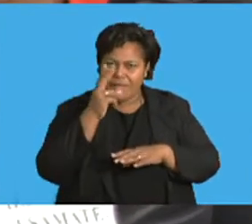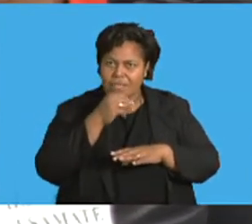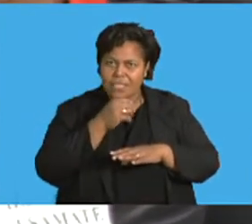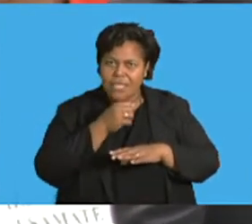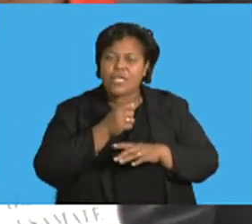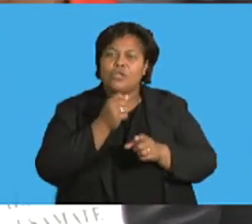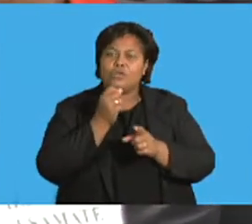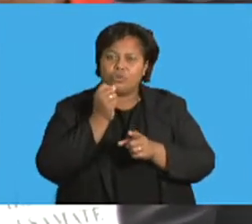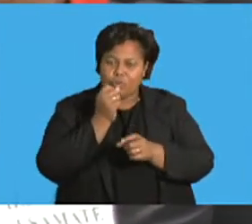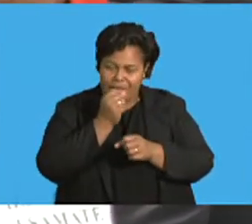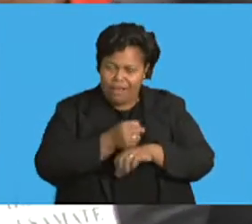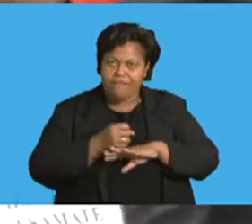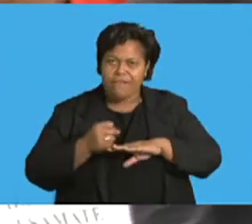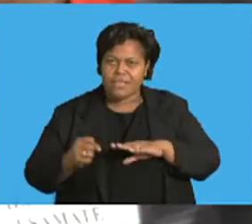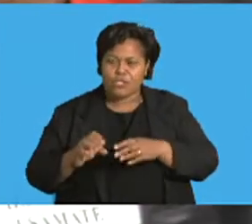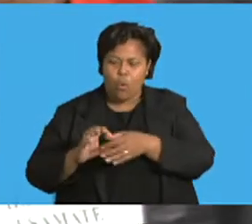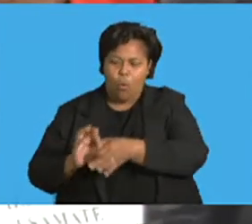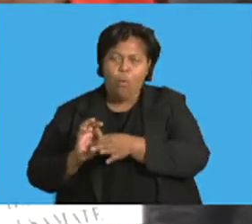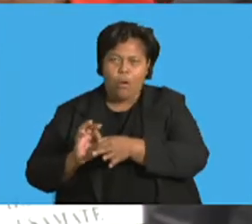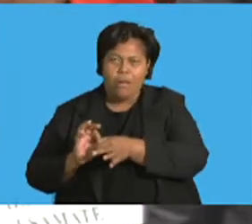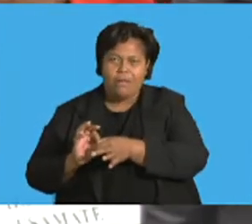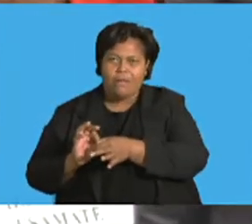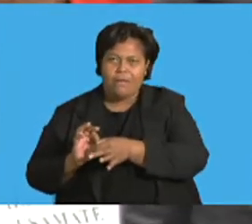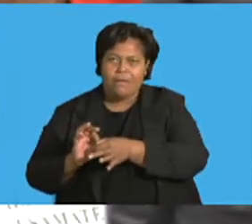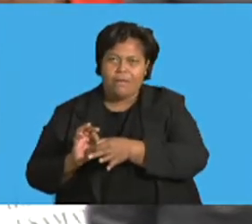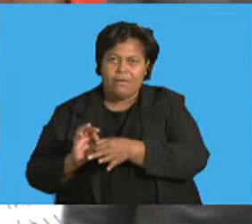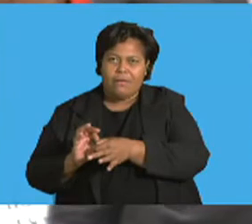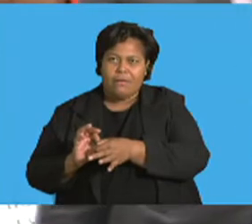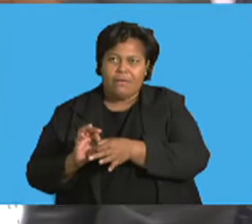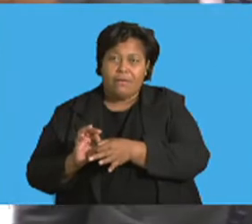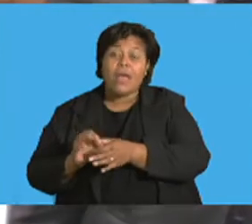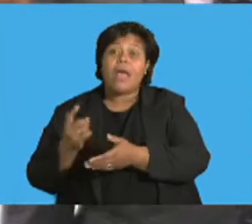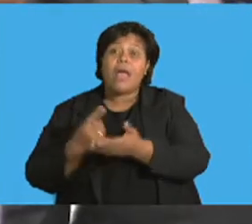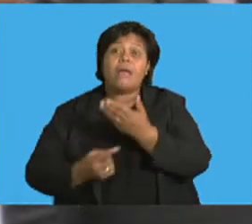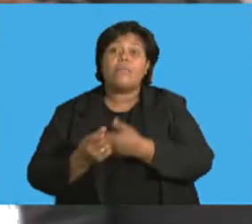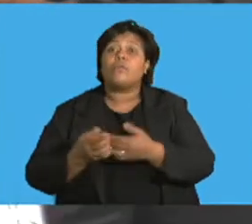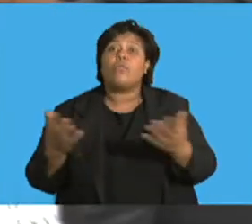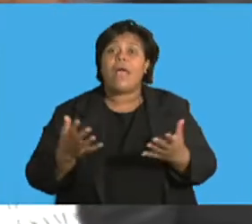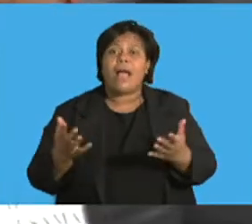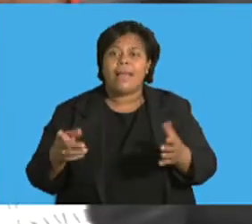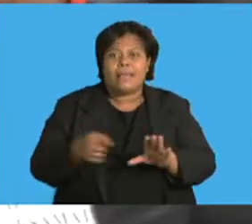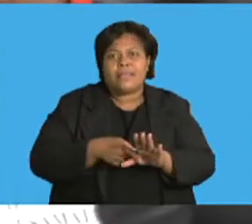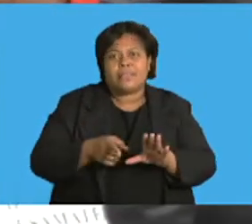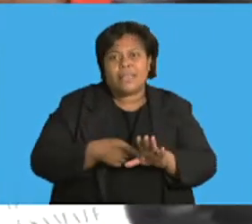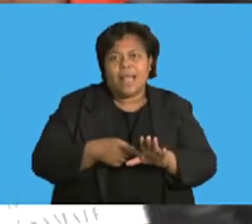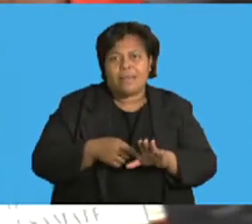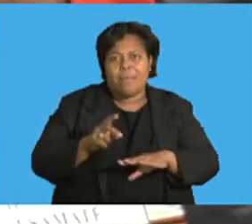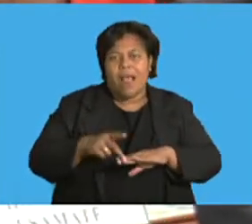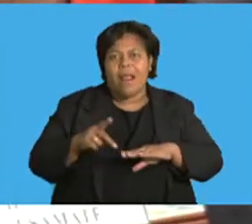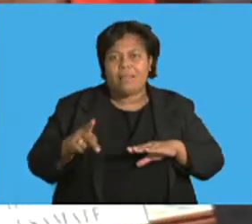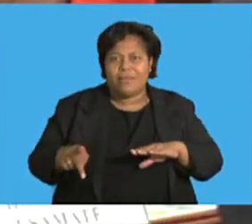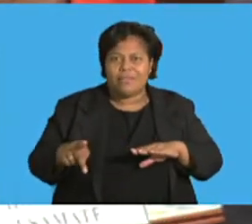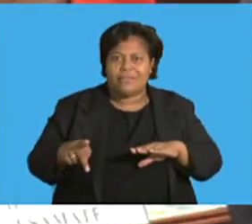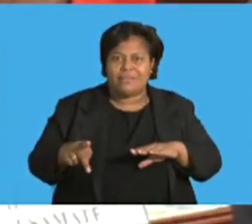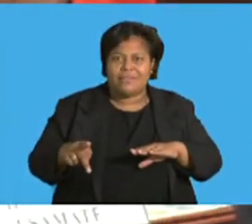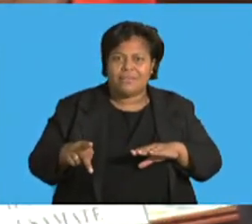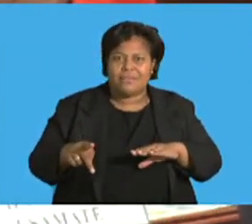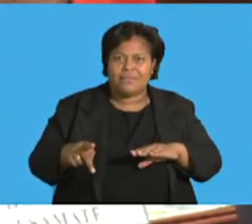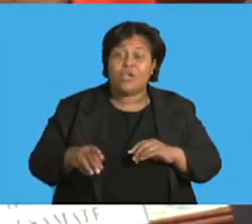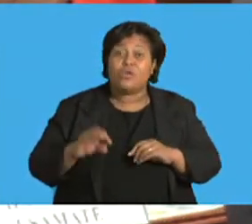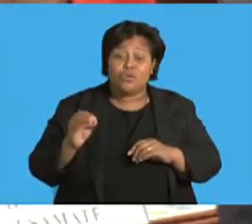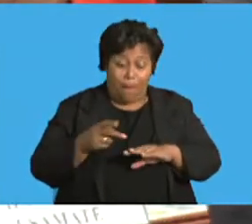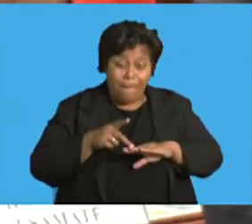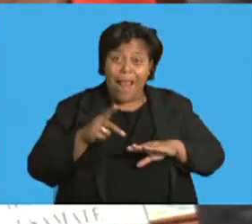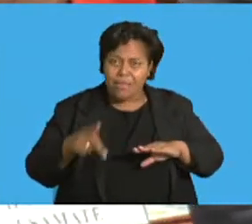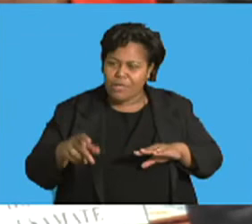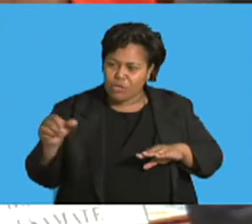own affairs. The matter happened in the precincts of Parliament, Mr. Speaker, sir. So Parliament is seized of the matter